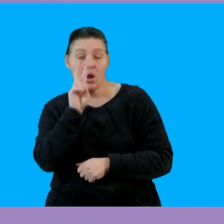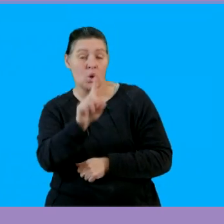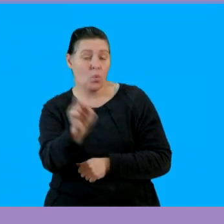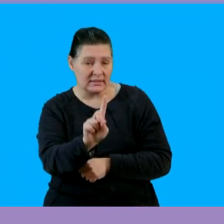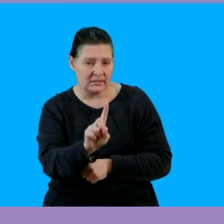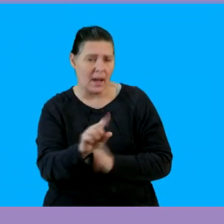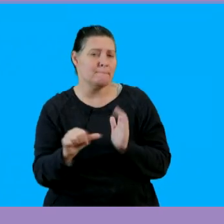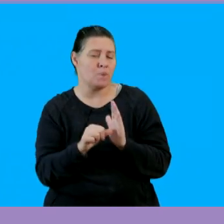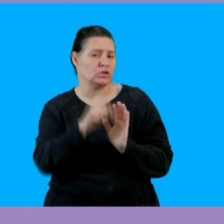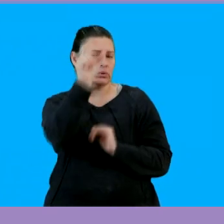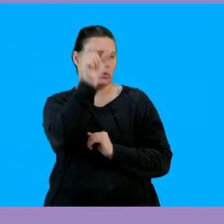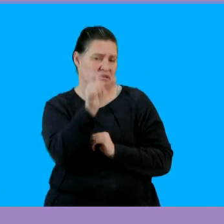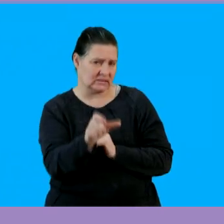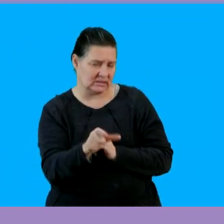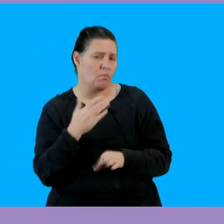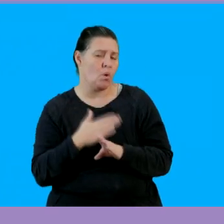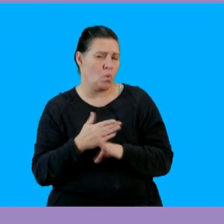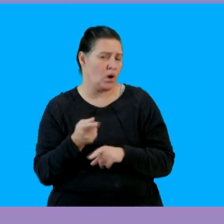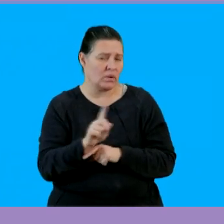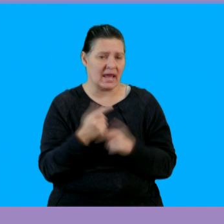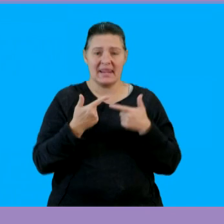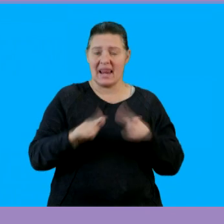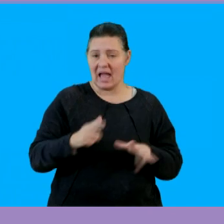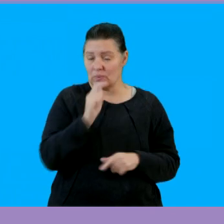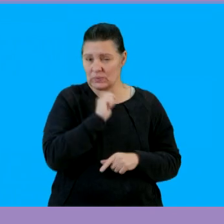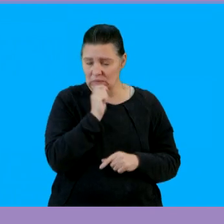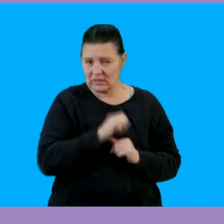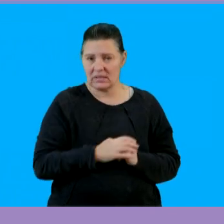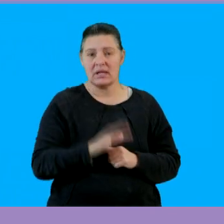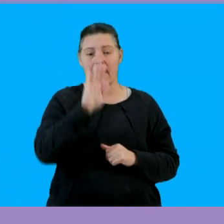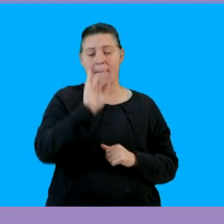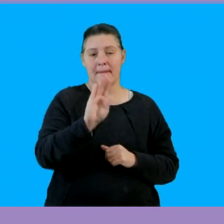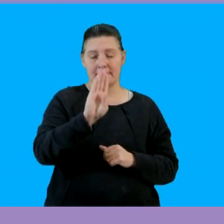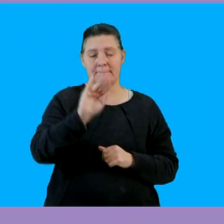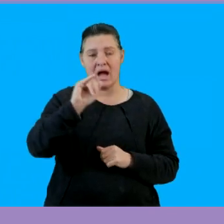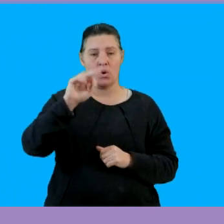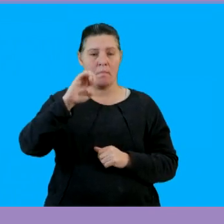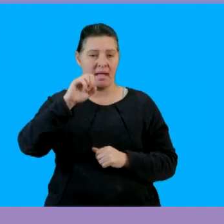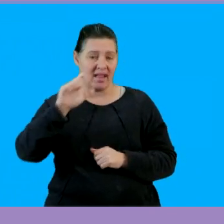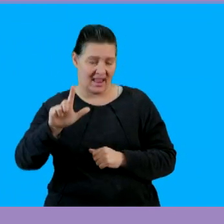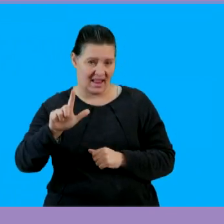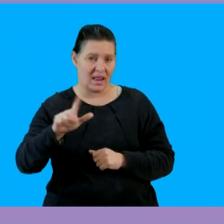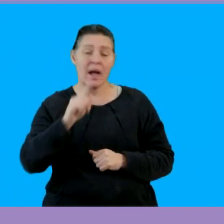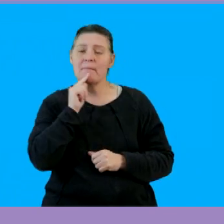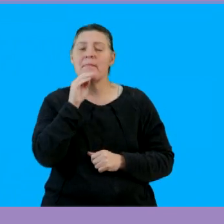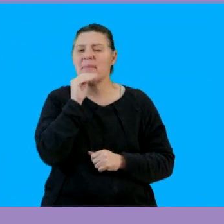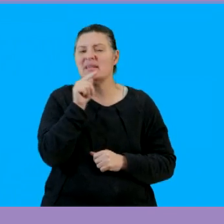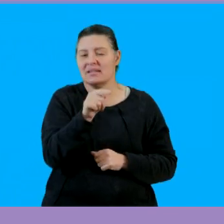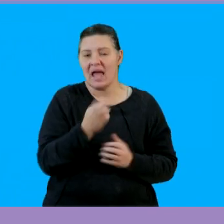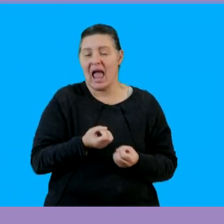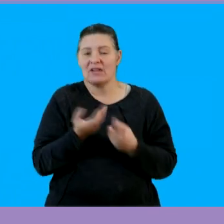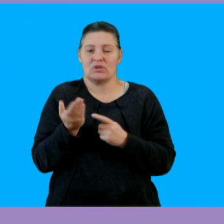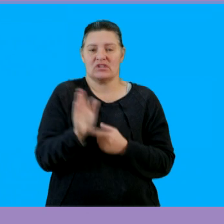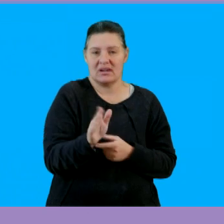at some keywords that we were working on in the language that we were using, that is binomials. And if you remember, a binomial